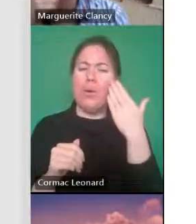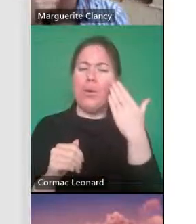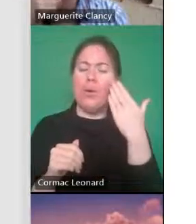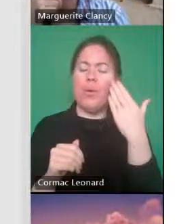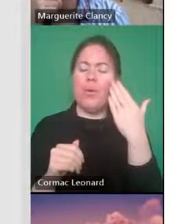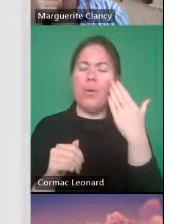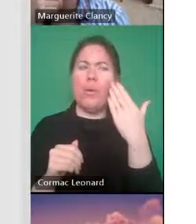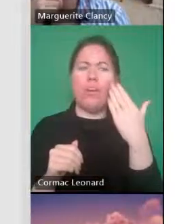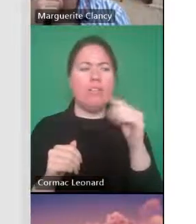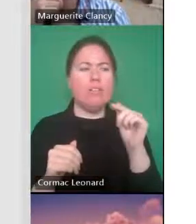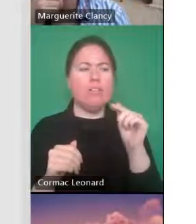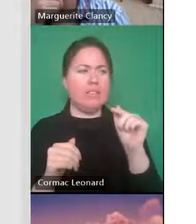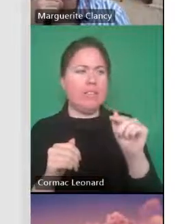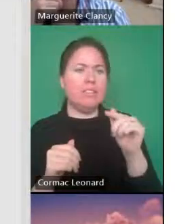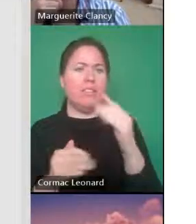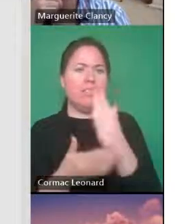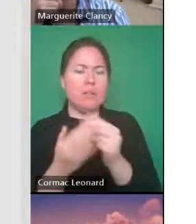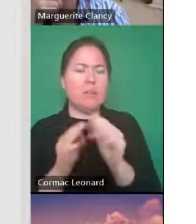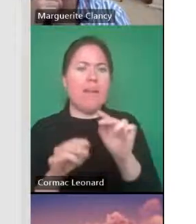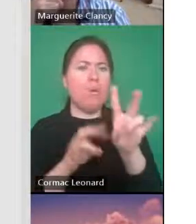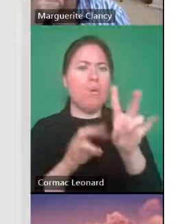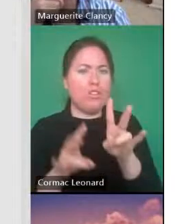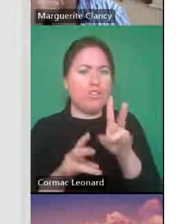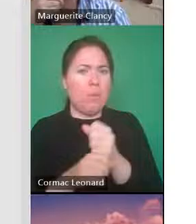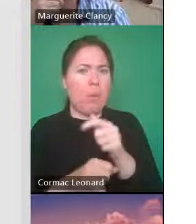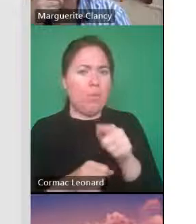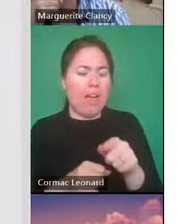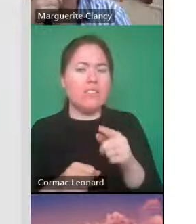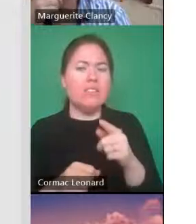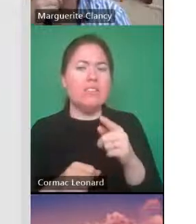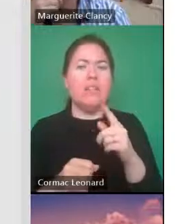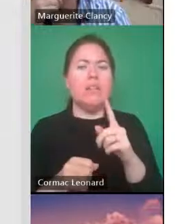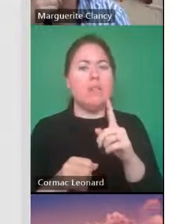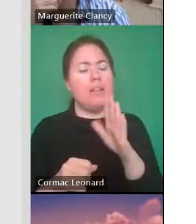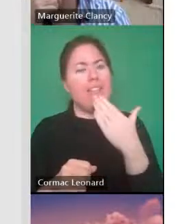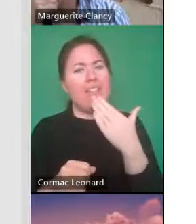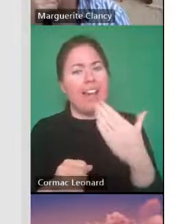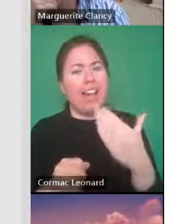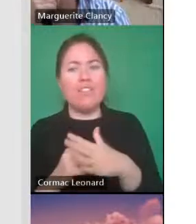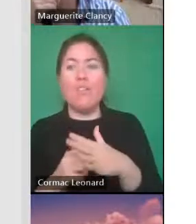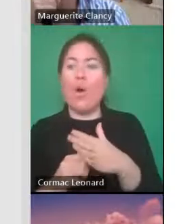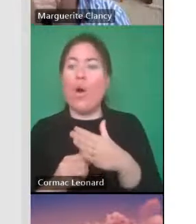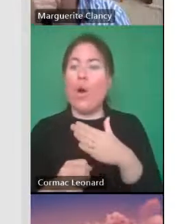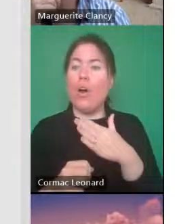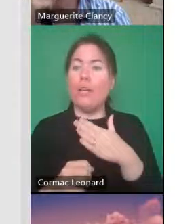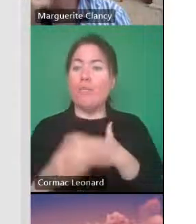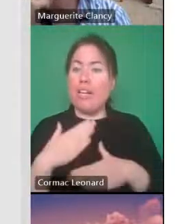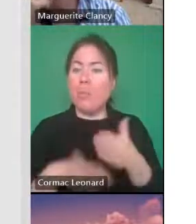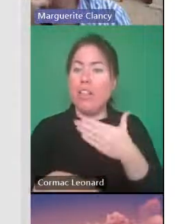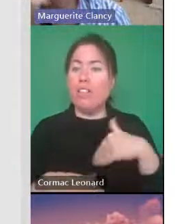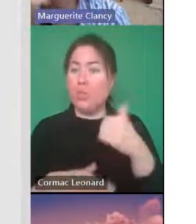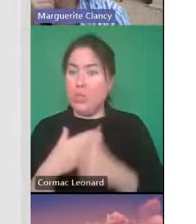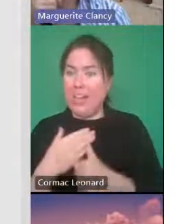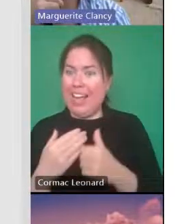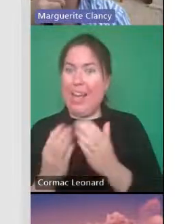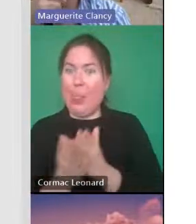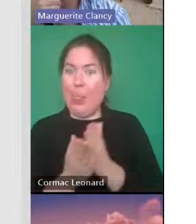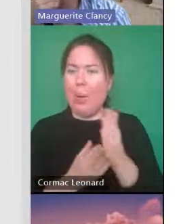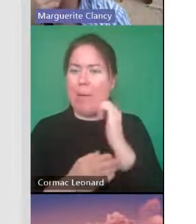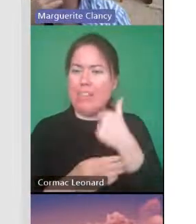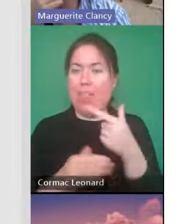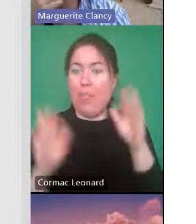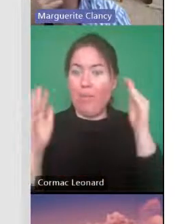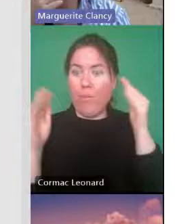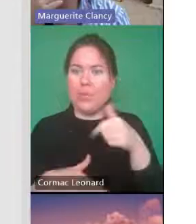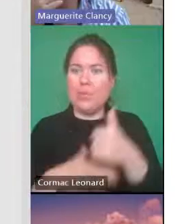submitting preliminary screens. So thanks for bearing with us today. But the focus of today has been on community referrals. Just